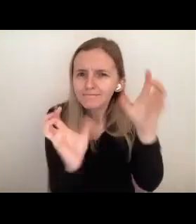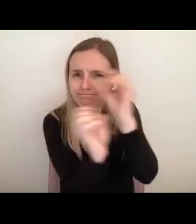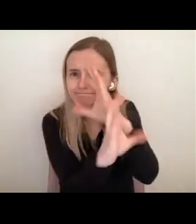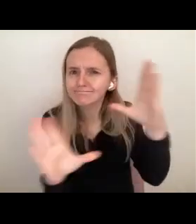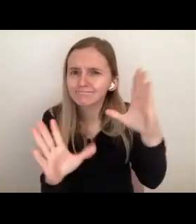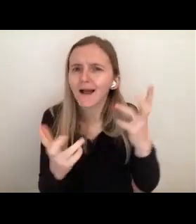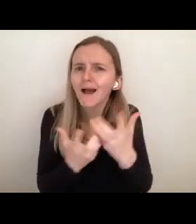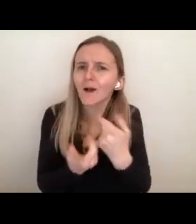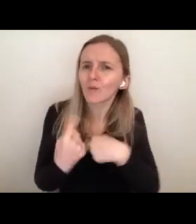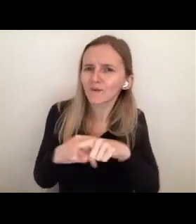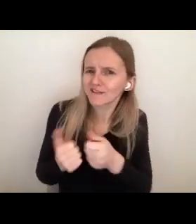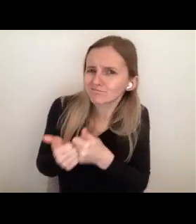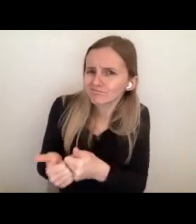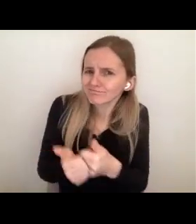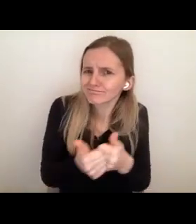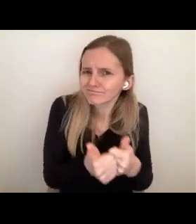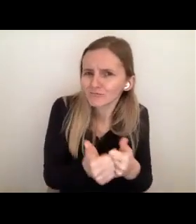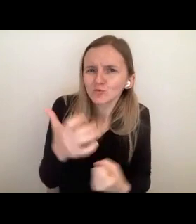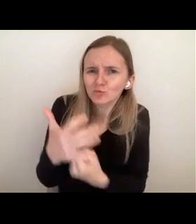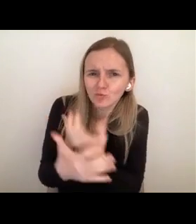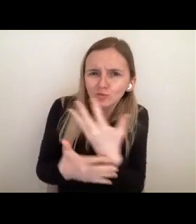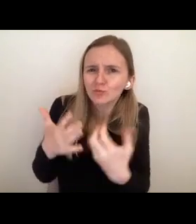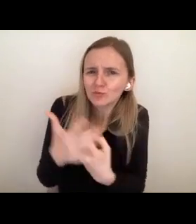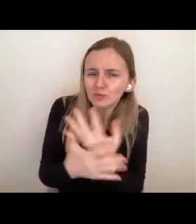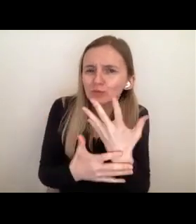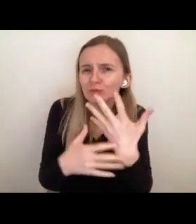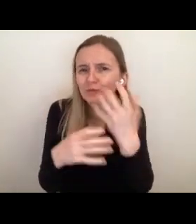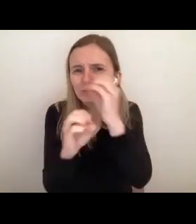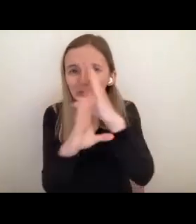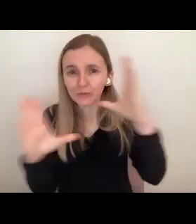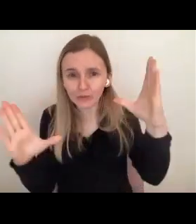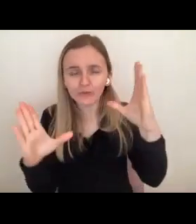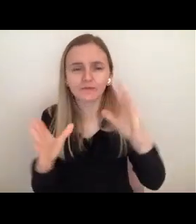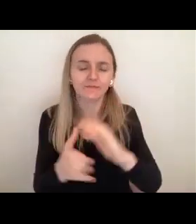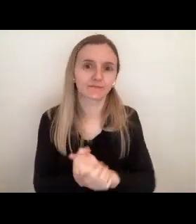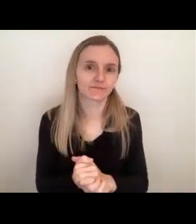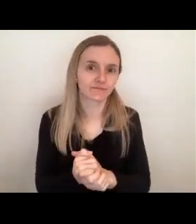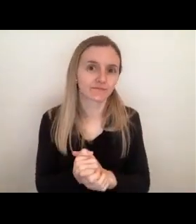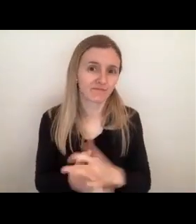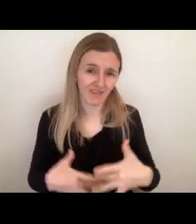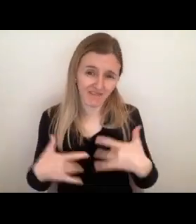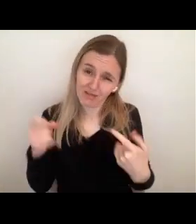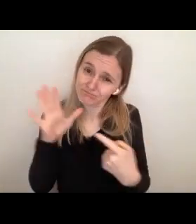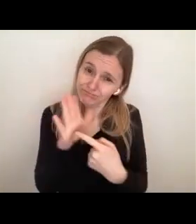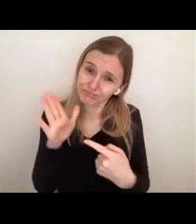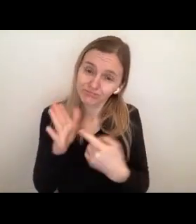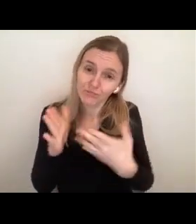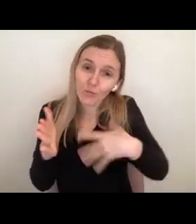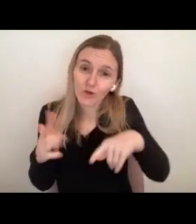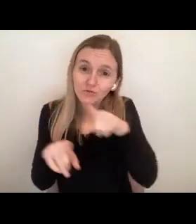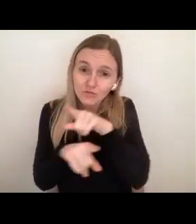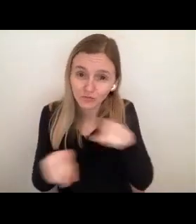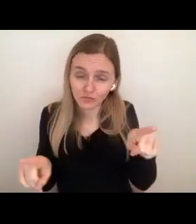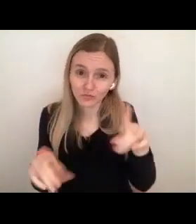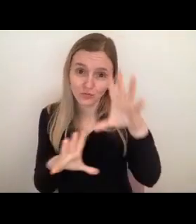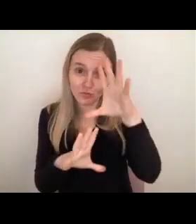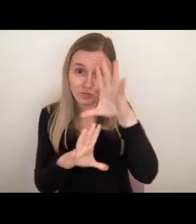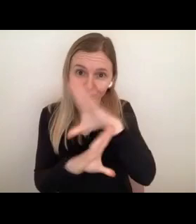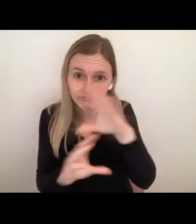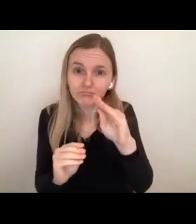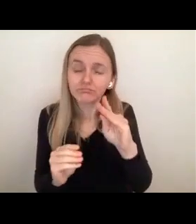And really, another take-home, a real take-home message I would like to send through the airways